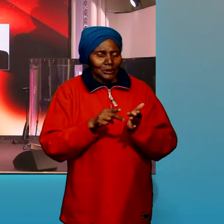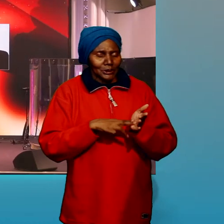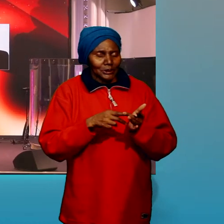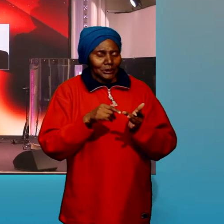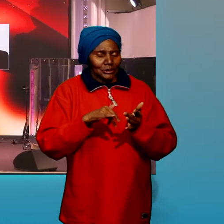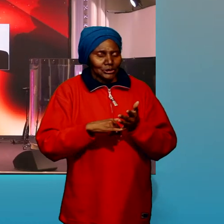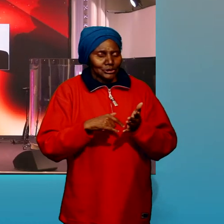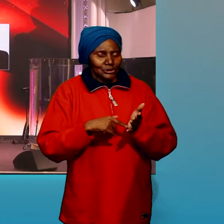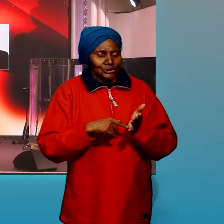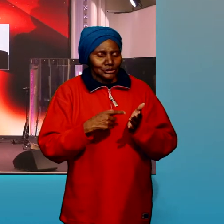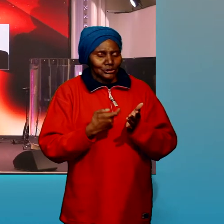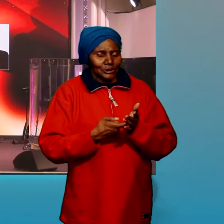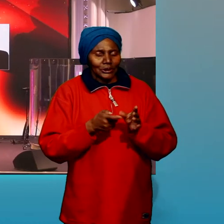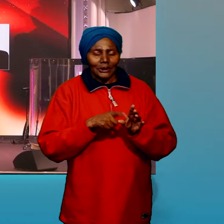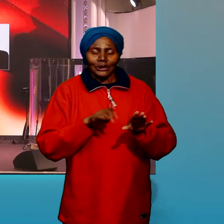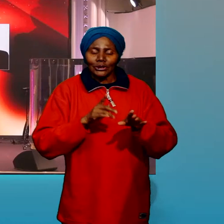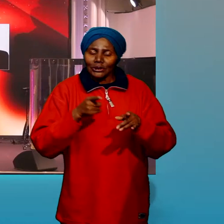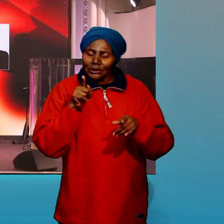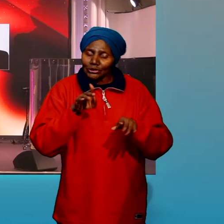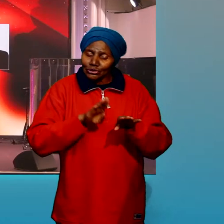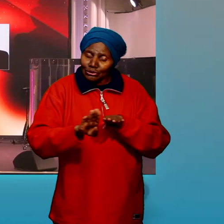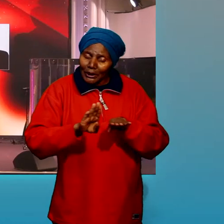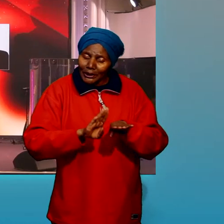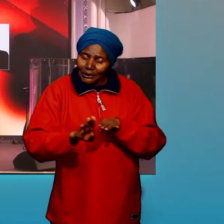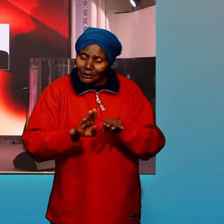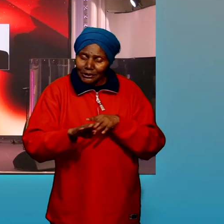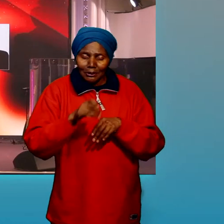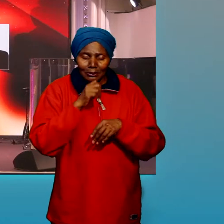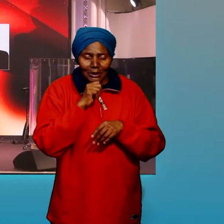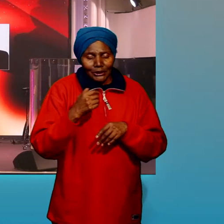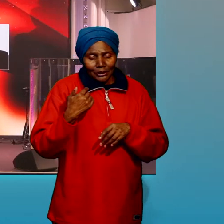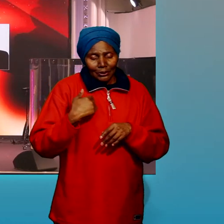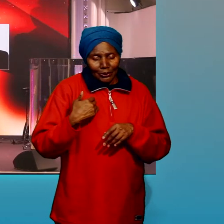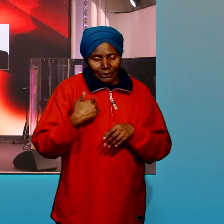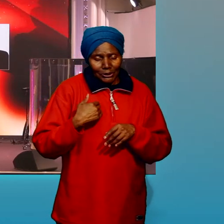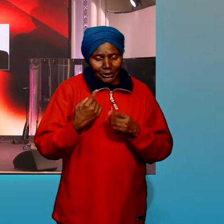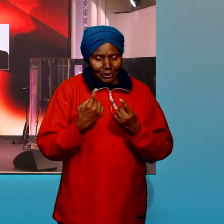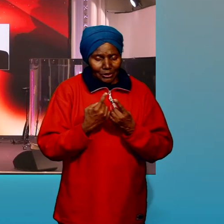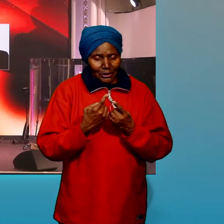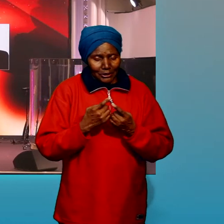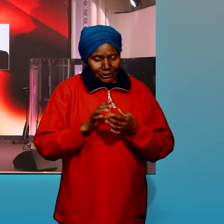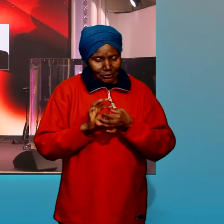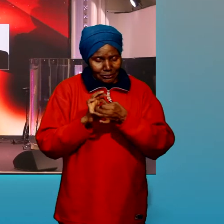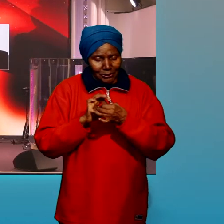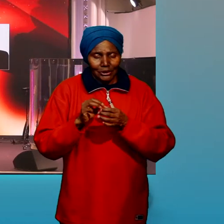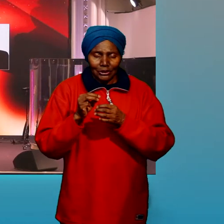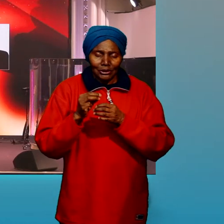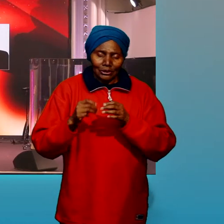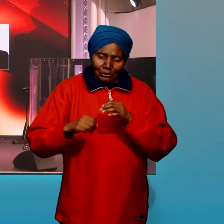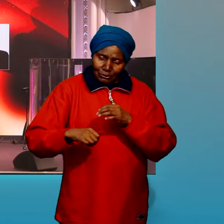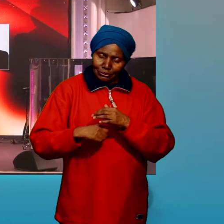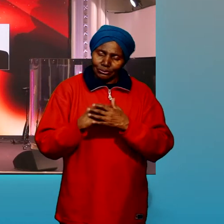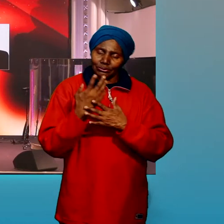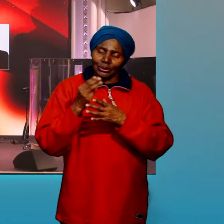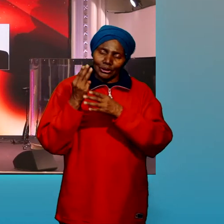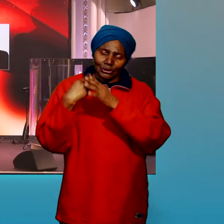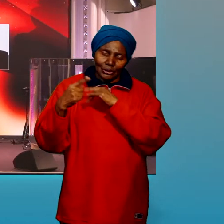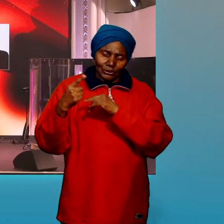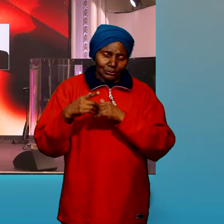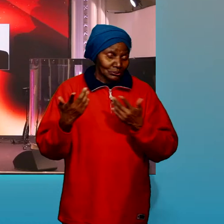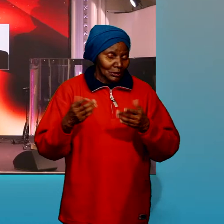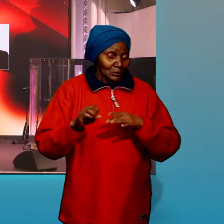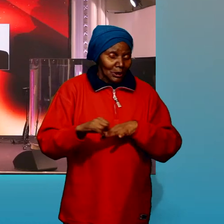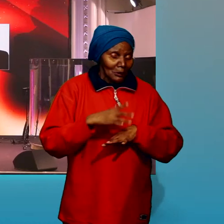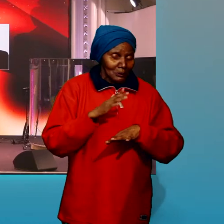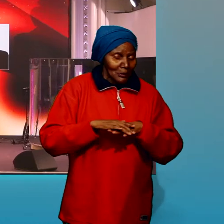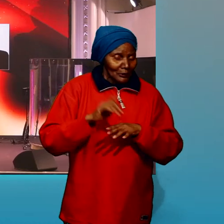men, he grows women of God in the things of God and in the things of life, be it in marriage success, personal